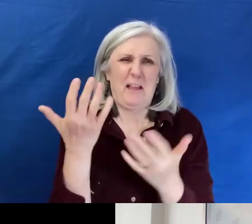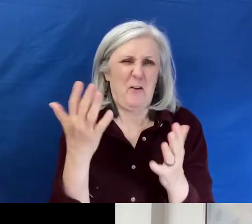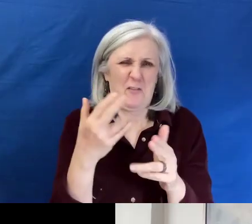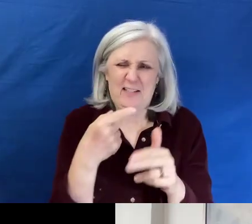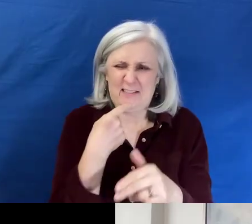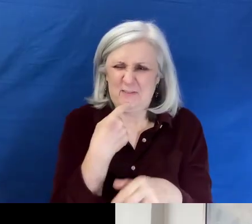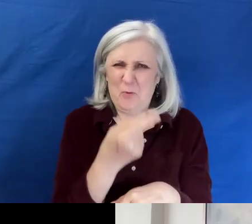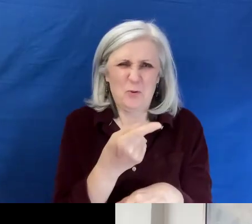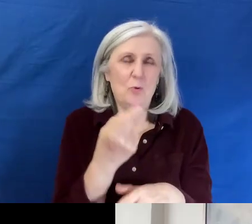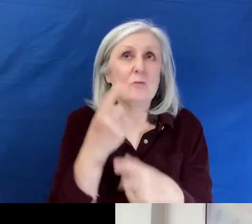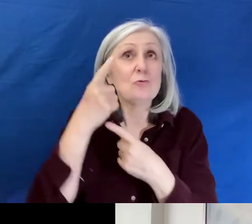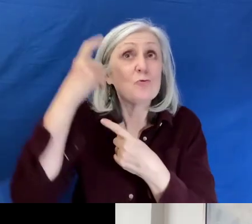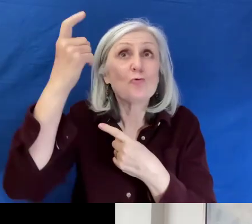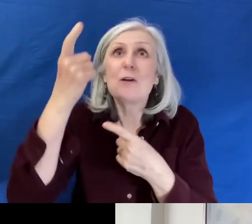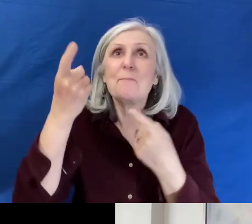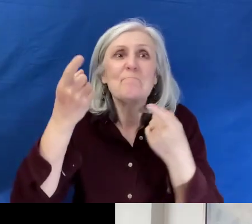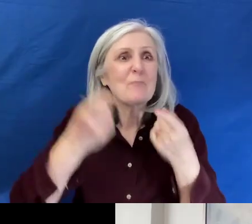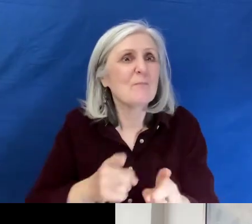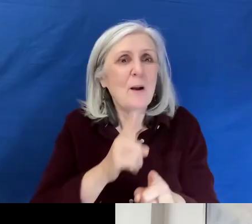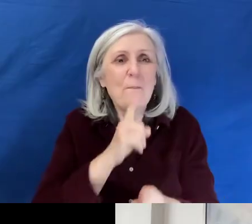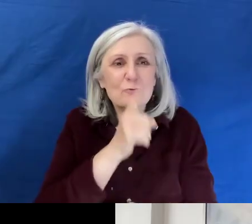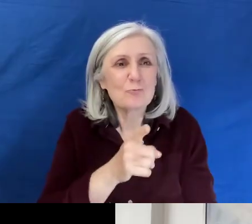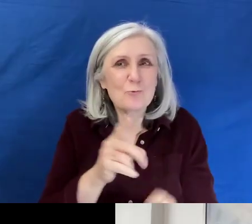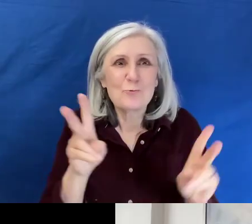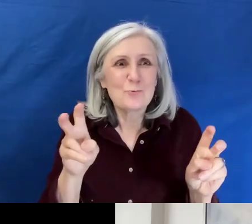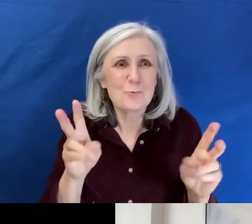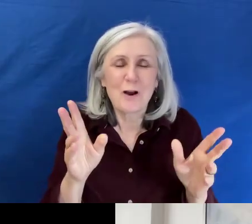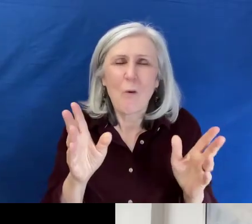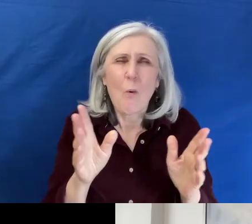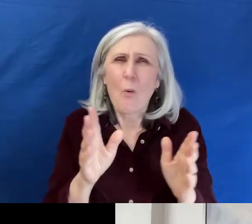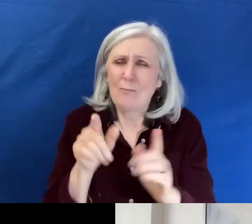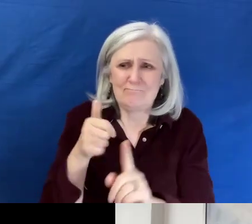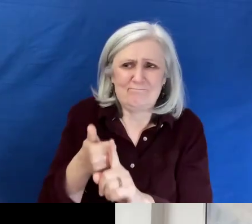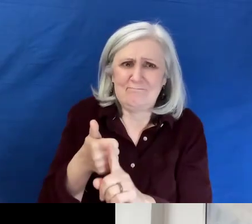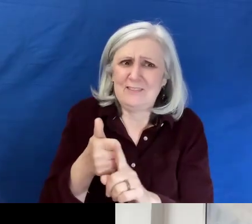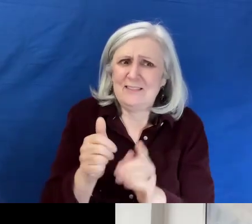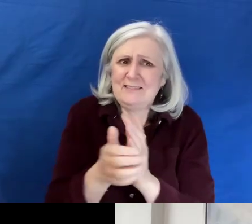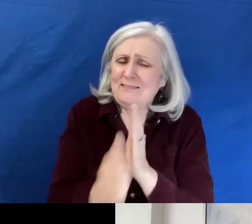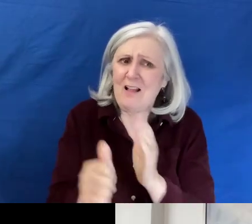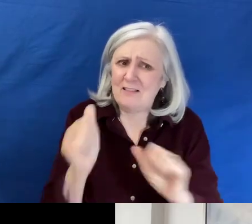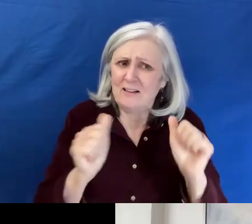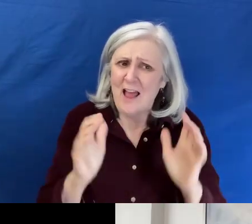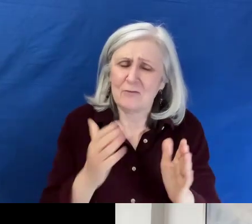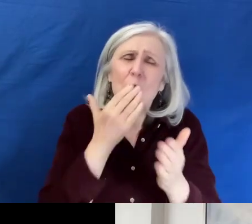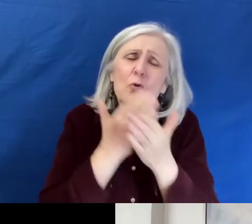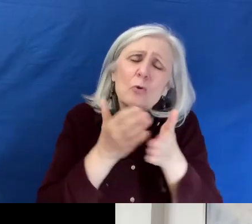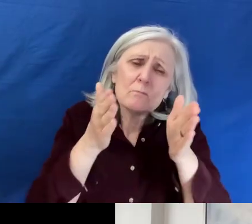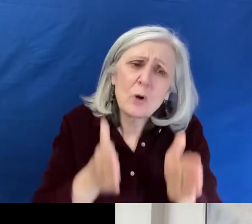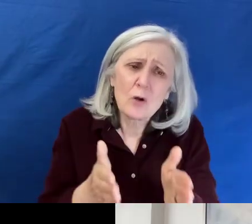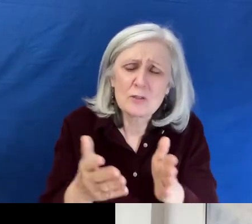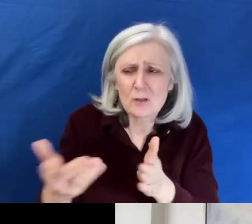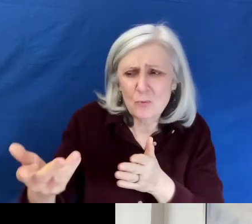true. I just think he's such a talented actor and he's just a really good human being and we get along so well and I